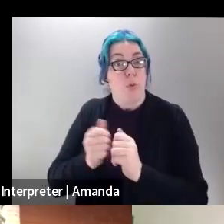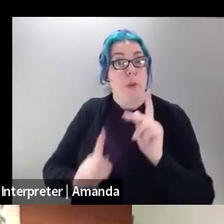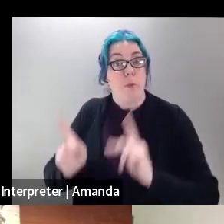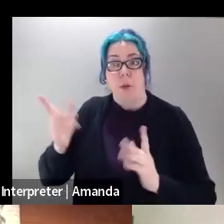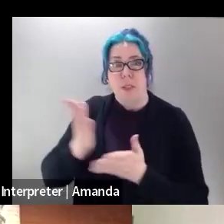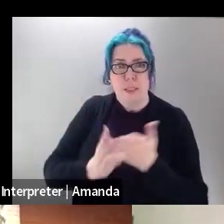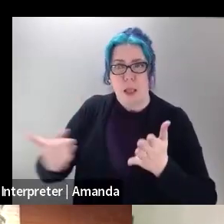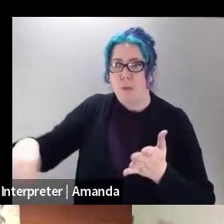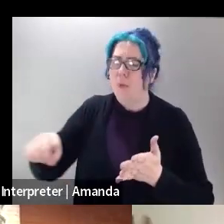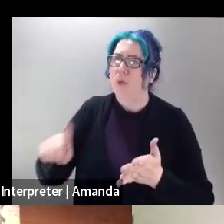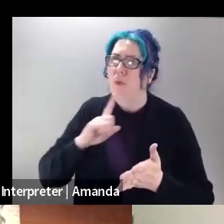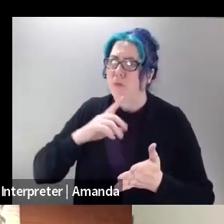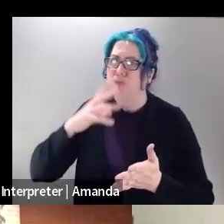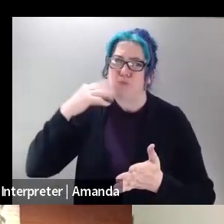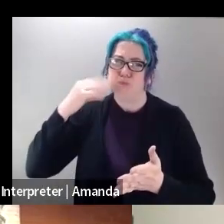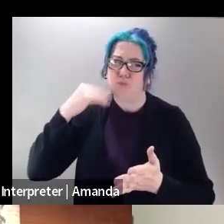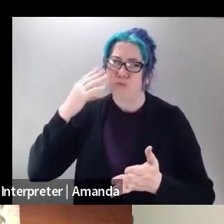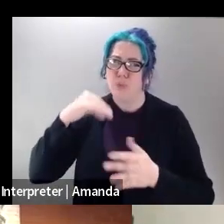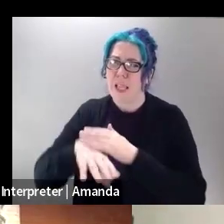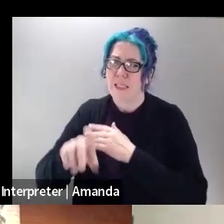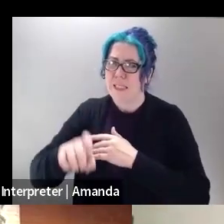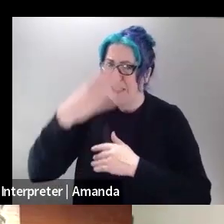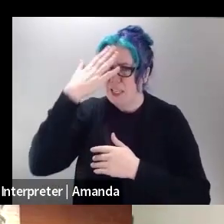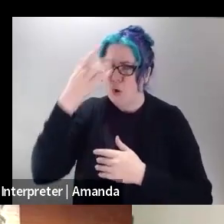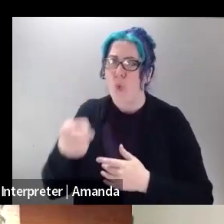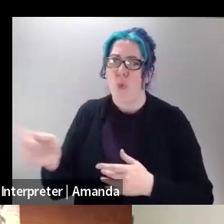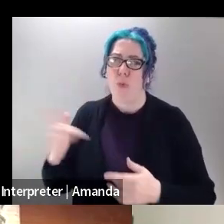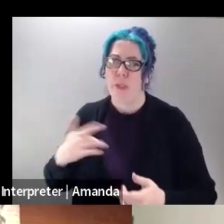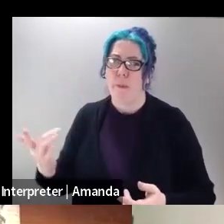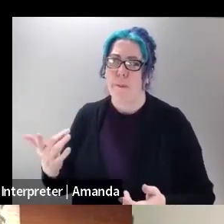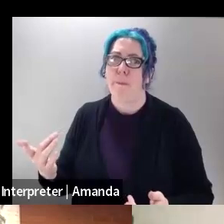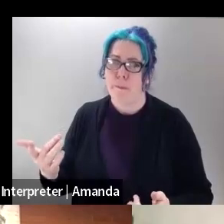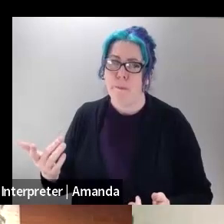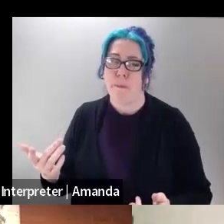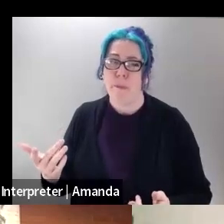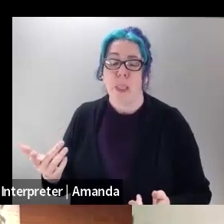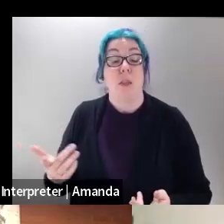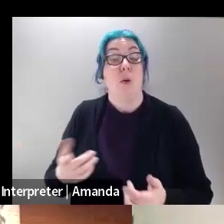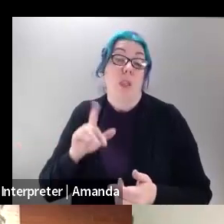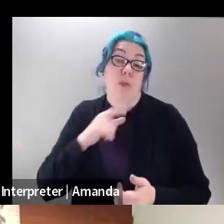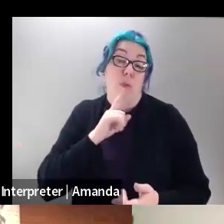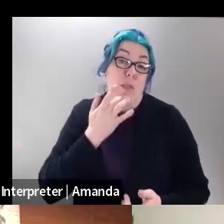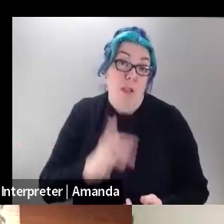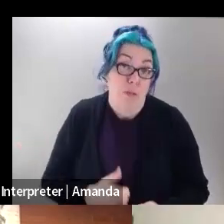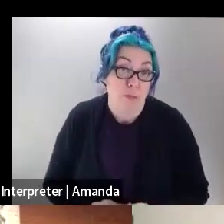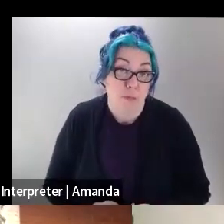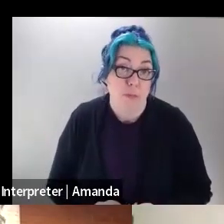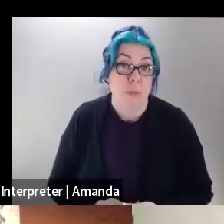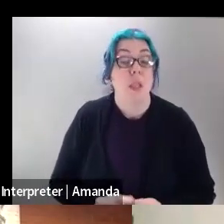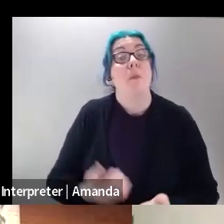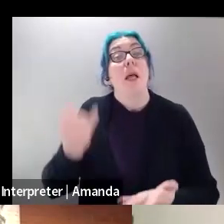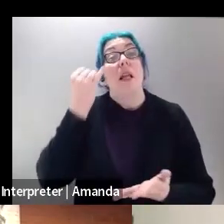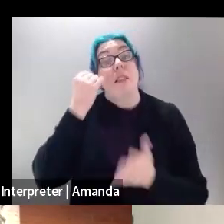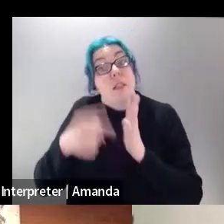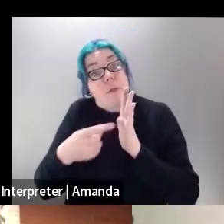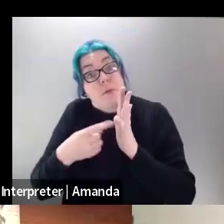like, start that conversation. But if that conversation around access needs and the fact that everyone has them isn't organically kind